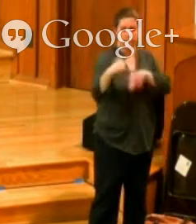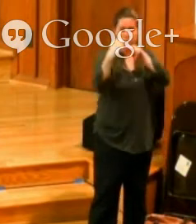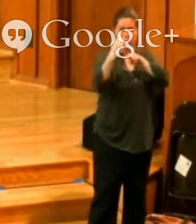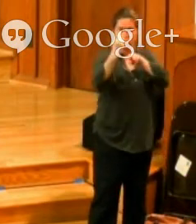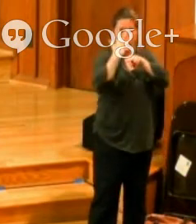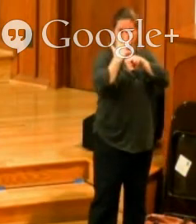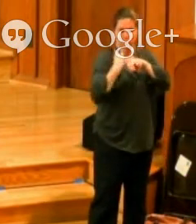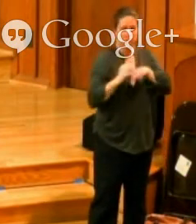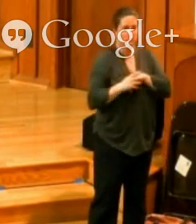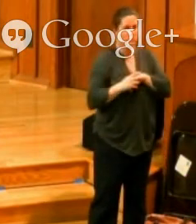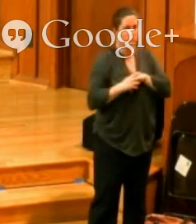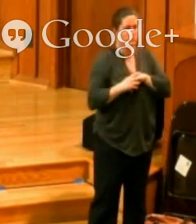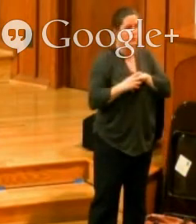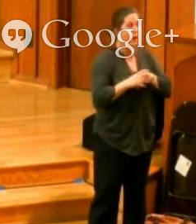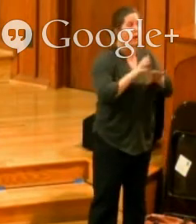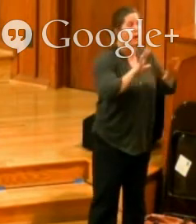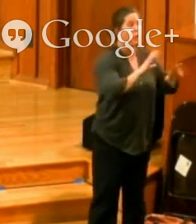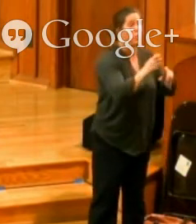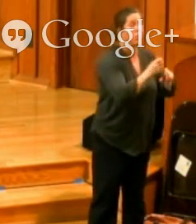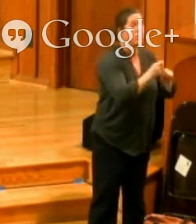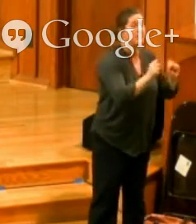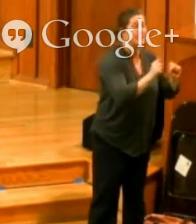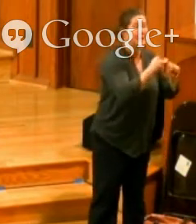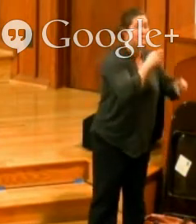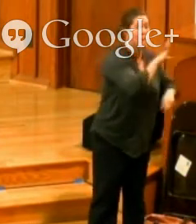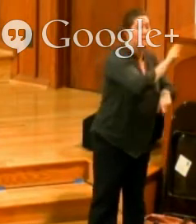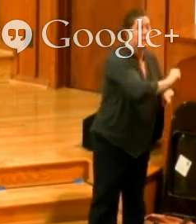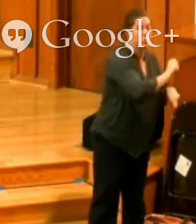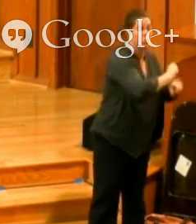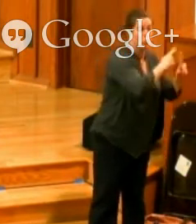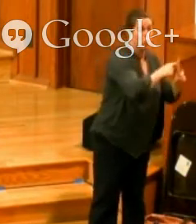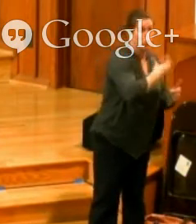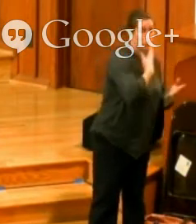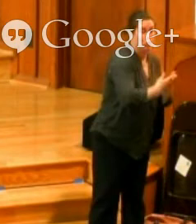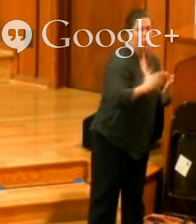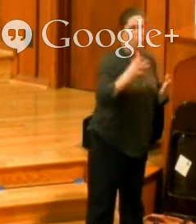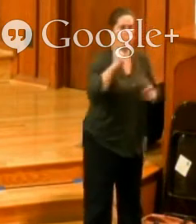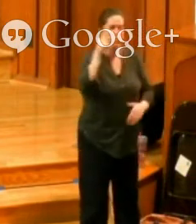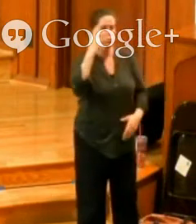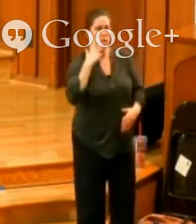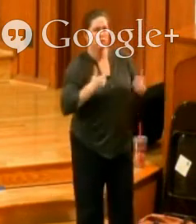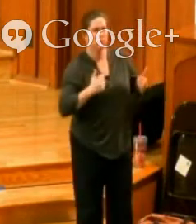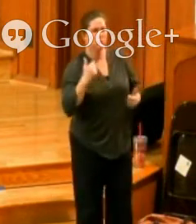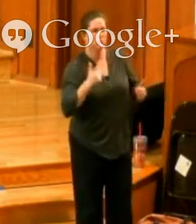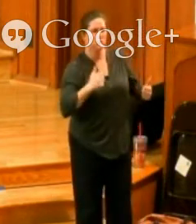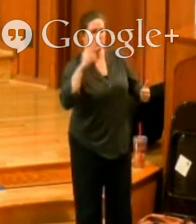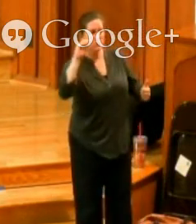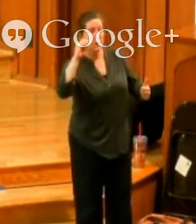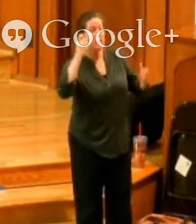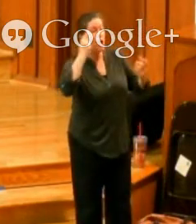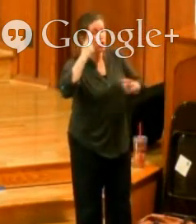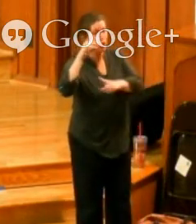by works or was he saved by grace, friends? He was saved by grace, but did that do away with his works?